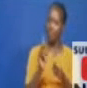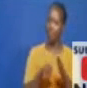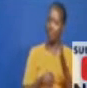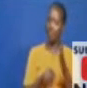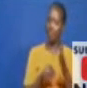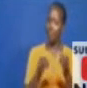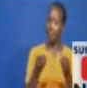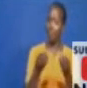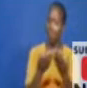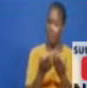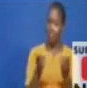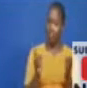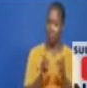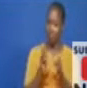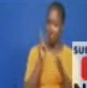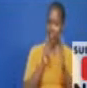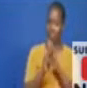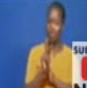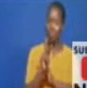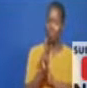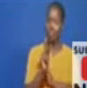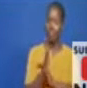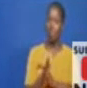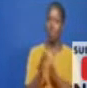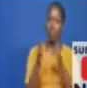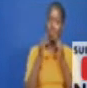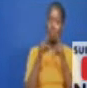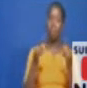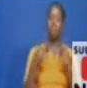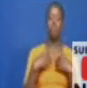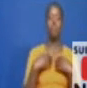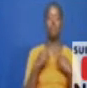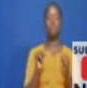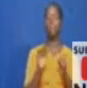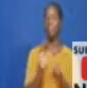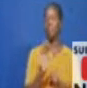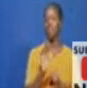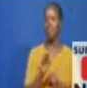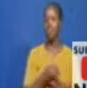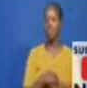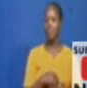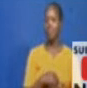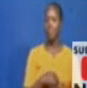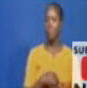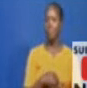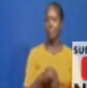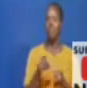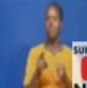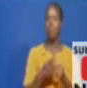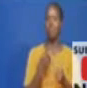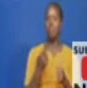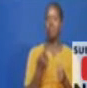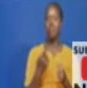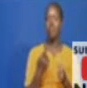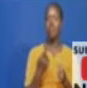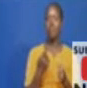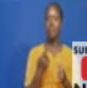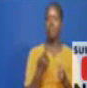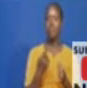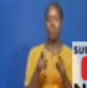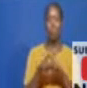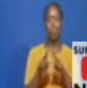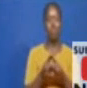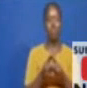us with, Professor, declaration of wealth. First of all, Chair, I think we need to also make